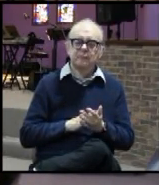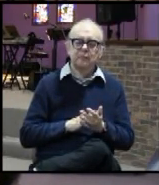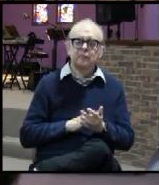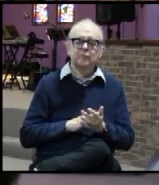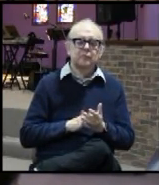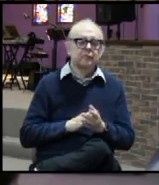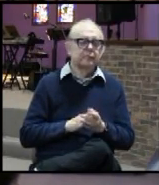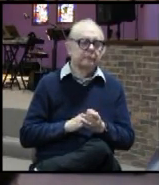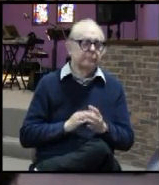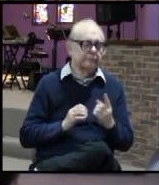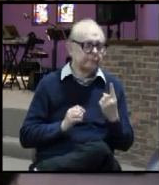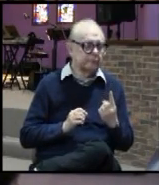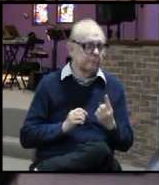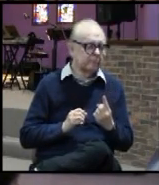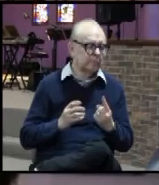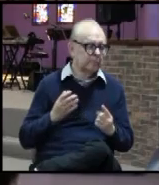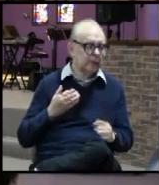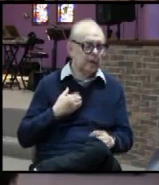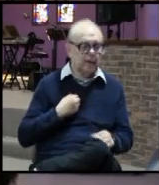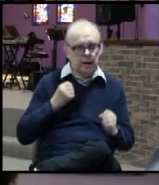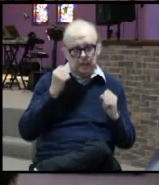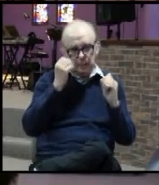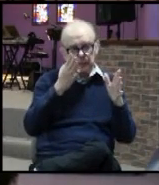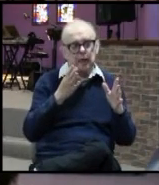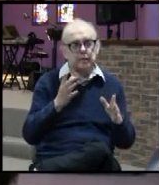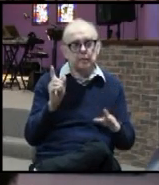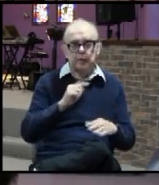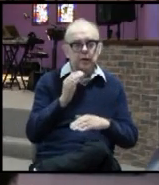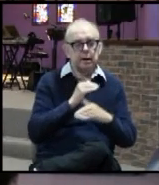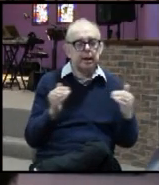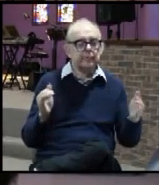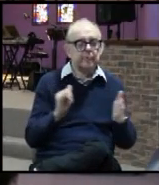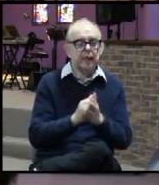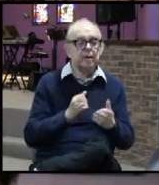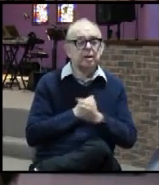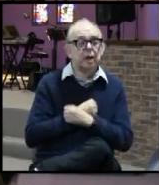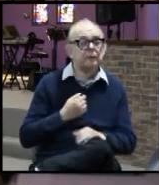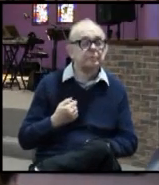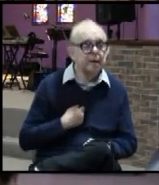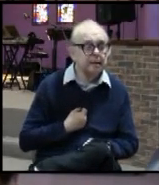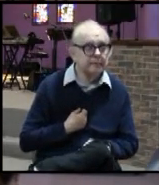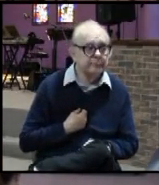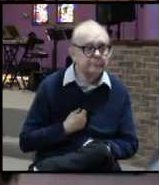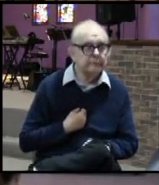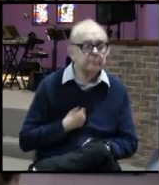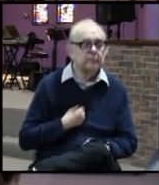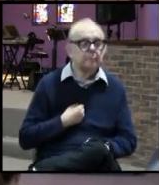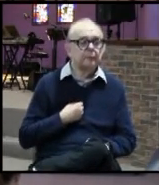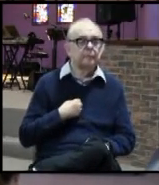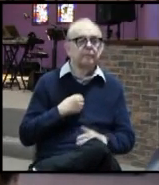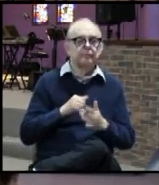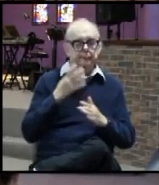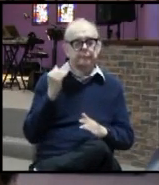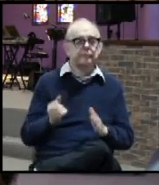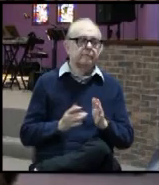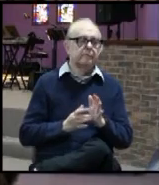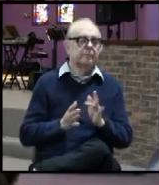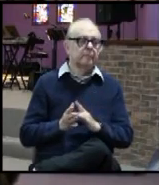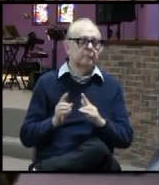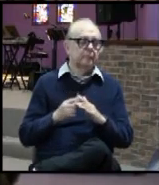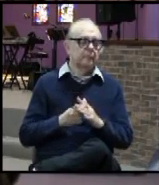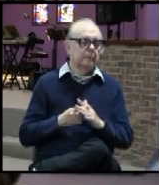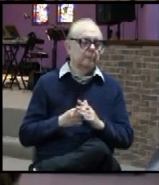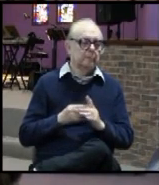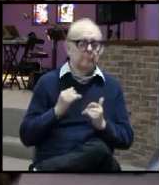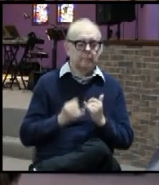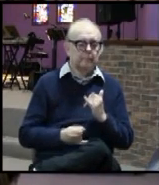okay. Number one is, I have a Father in heaven who loves me. Okay? That's why Jesus started his last